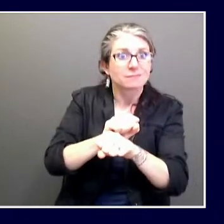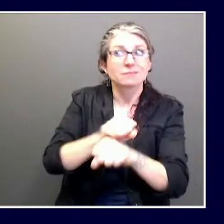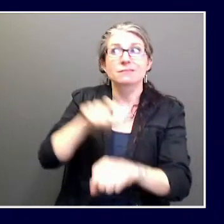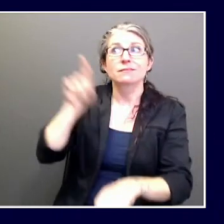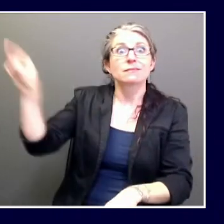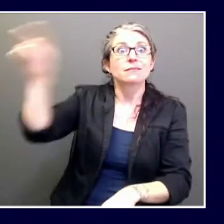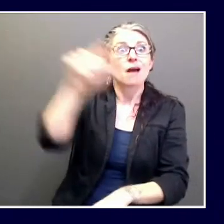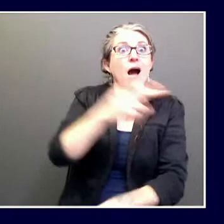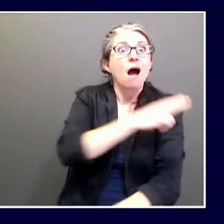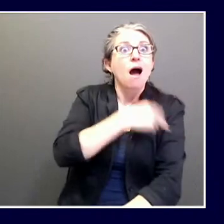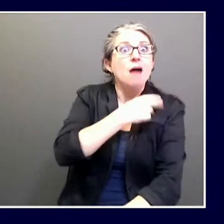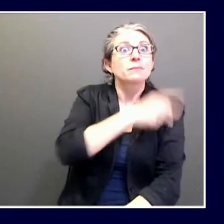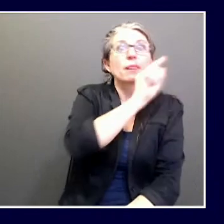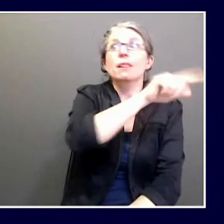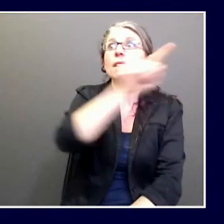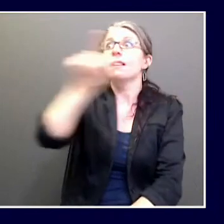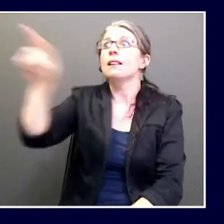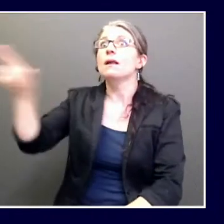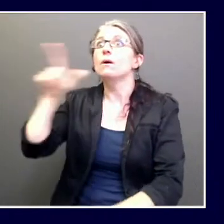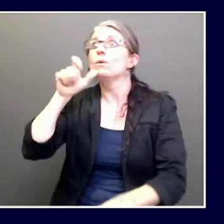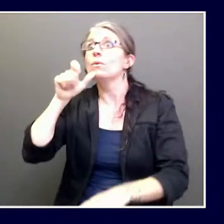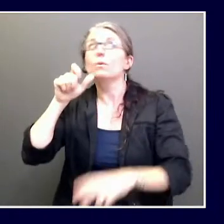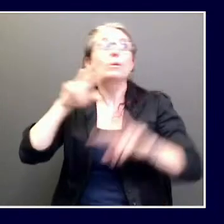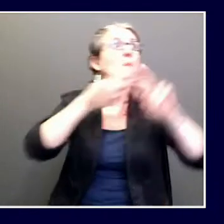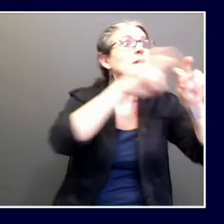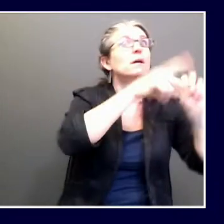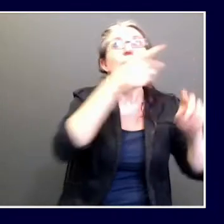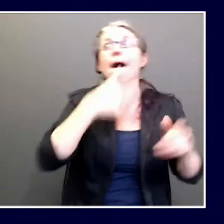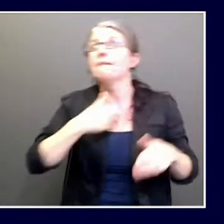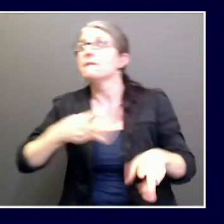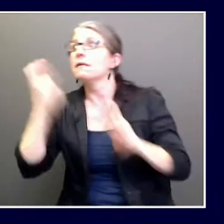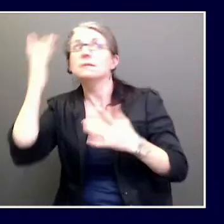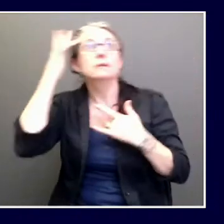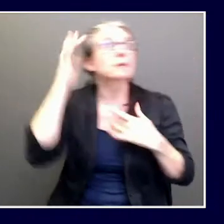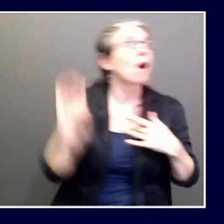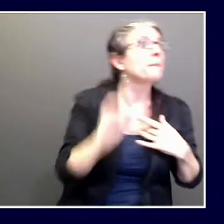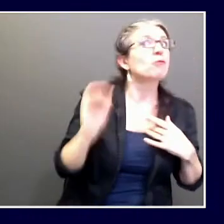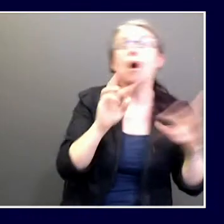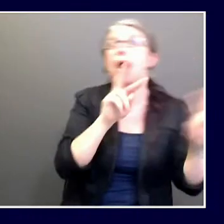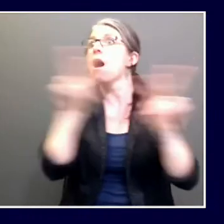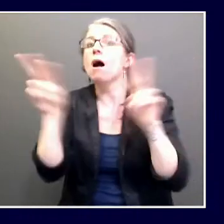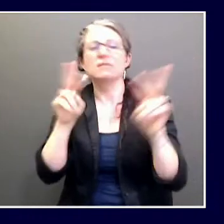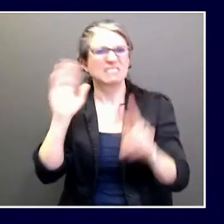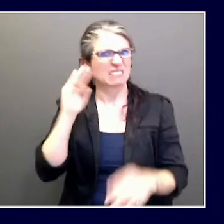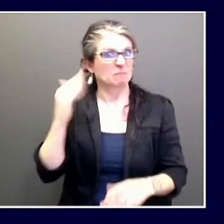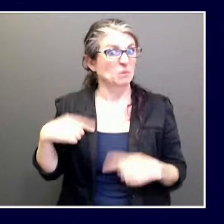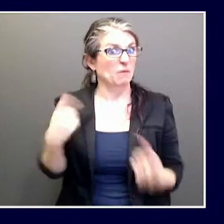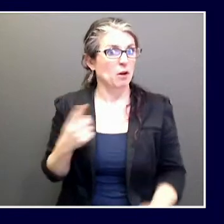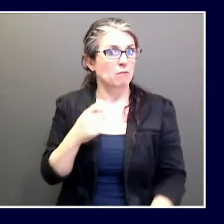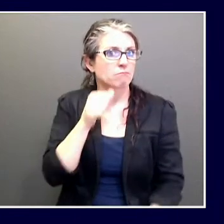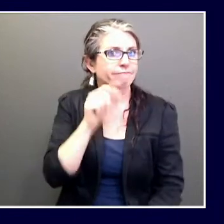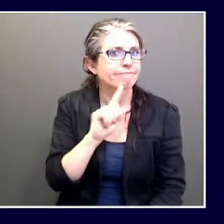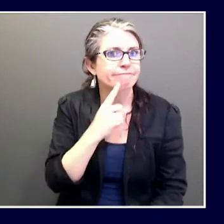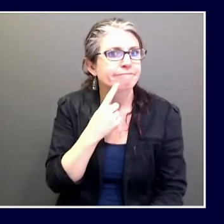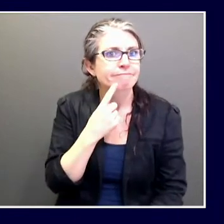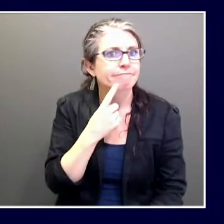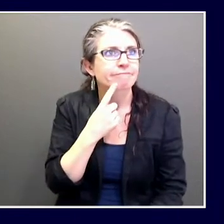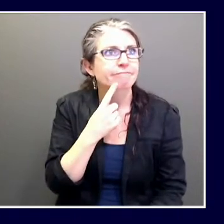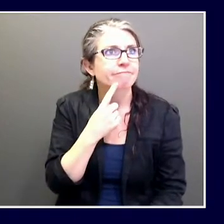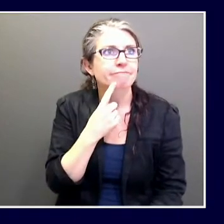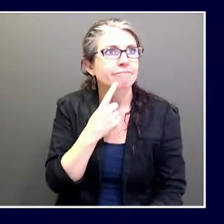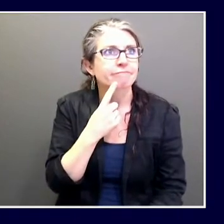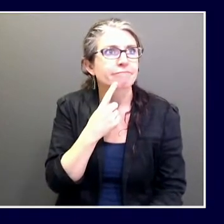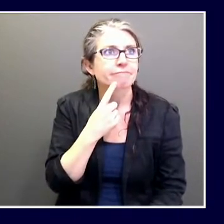much, because unless you control for the age of those patients and their underlying medical conditions, you're not really